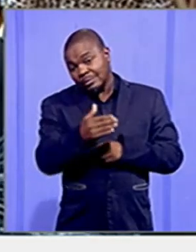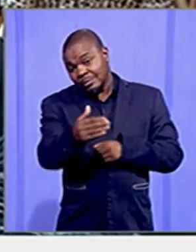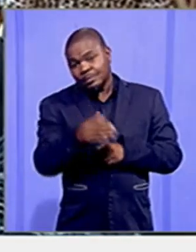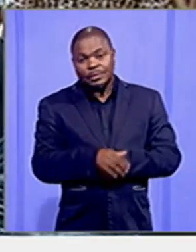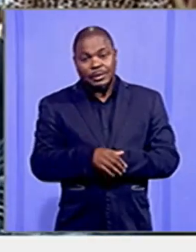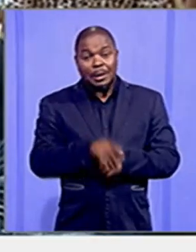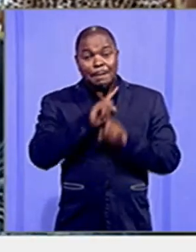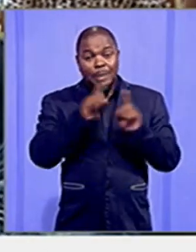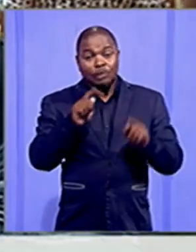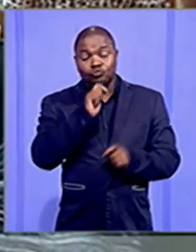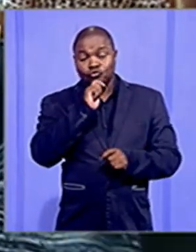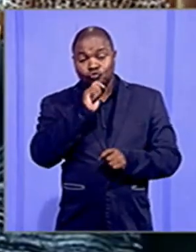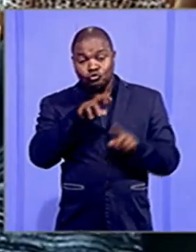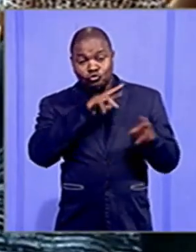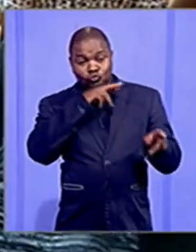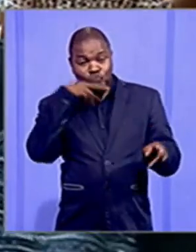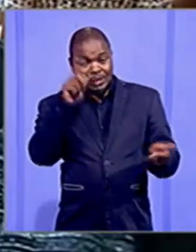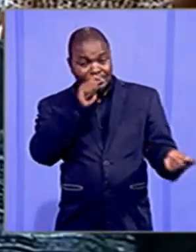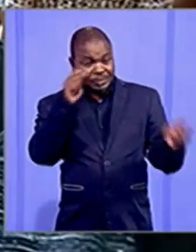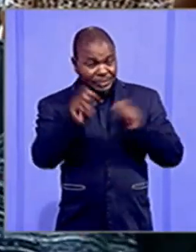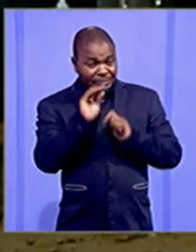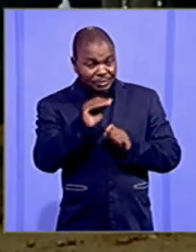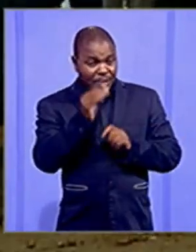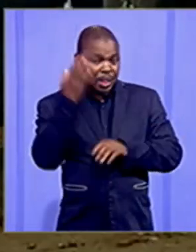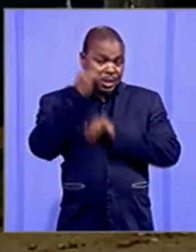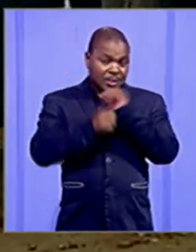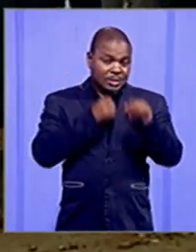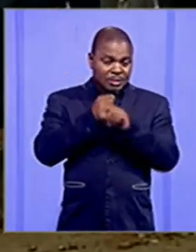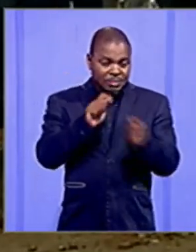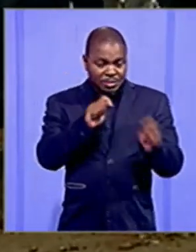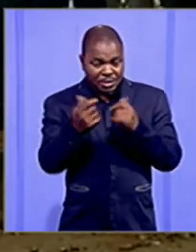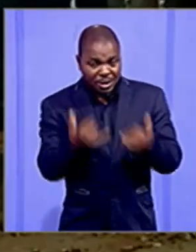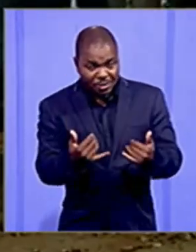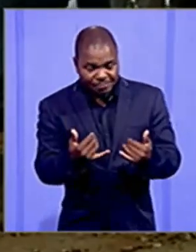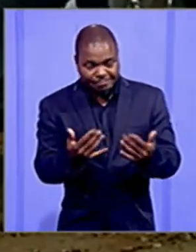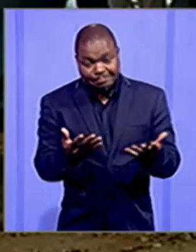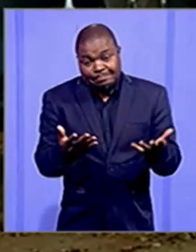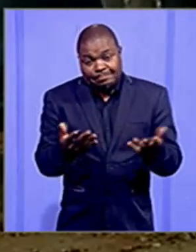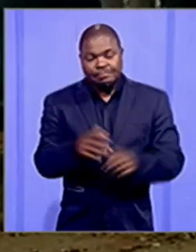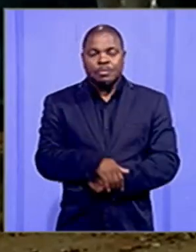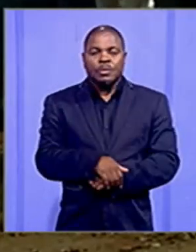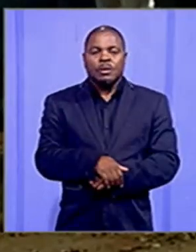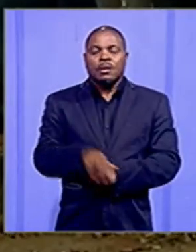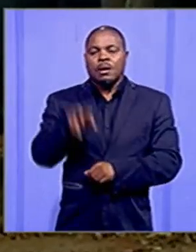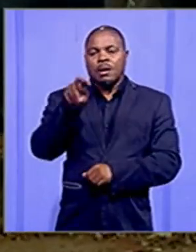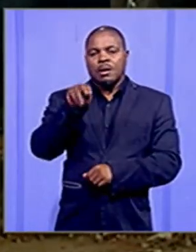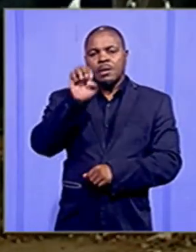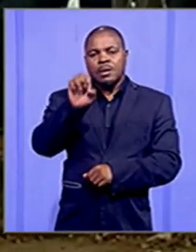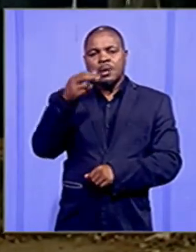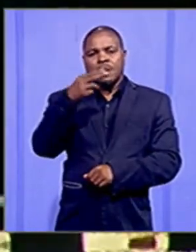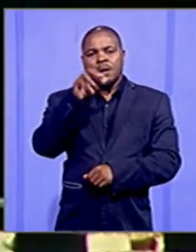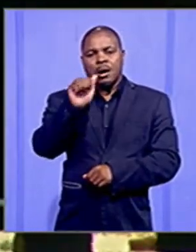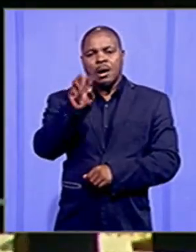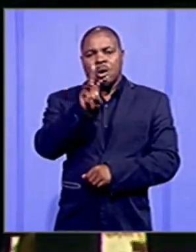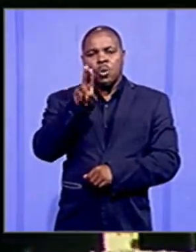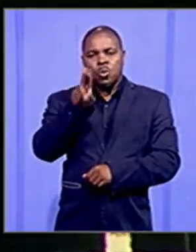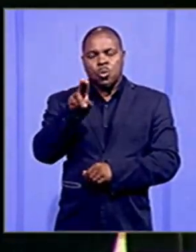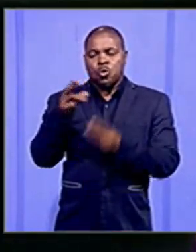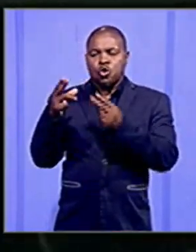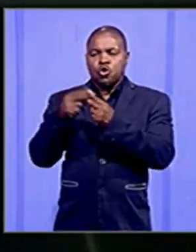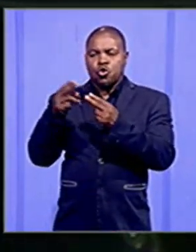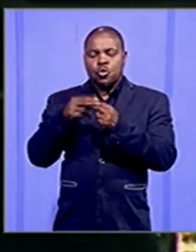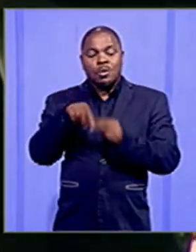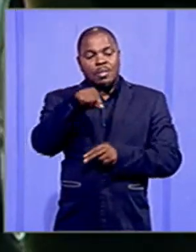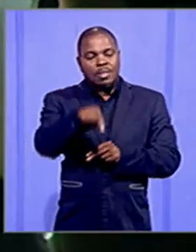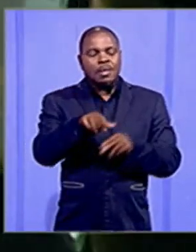there really change from last year to this year? Mo nakong e nngwe badiri ba mokgatlho wa Nehau ba dirile ditshupetso kwa ntle ga moago